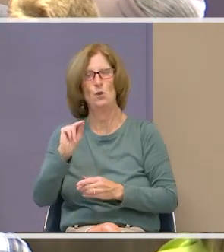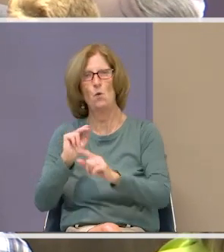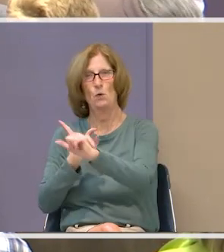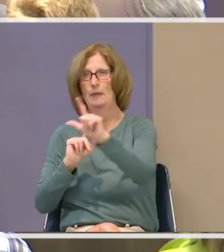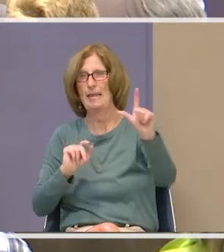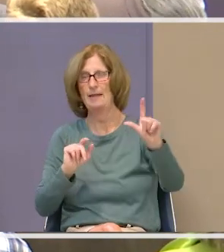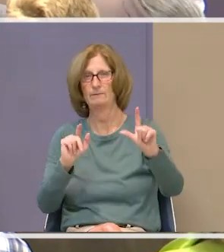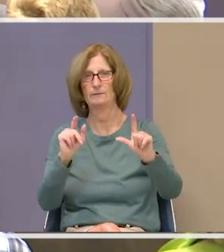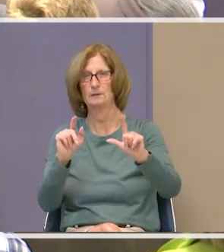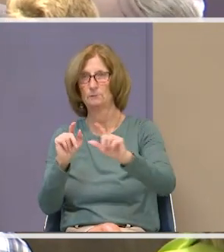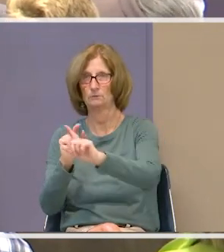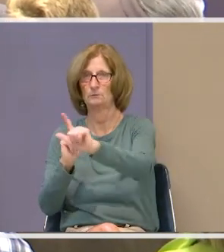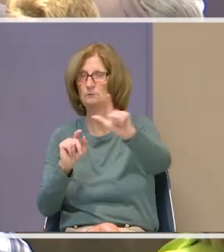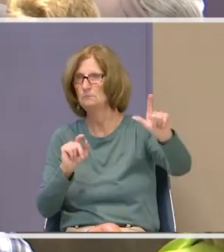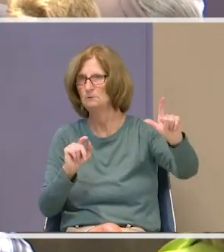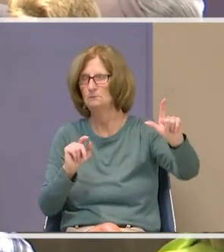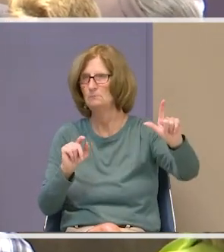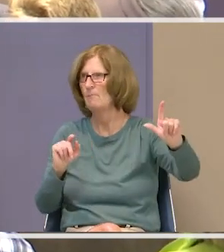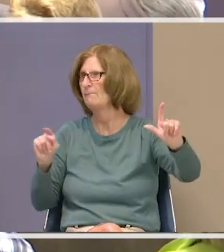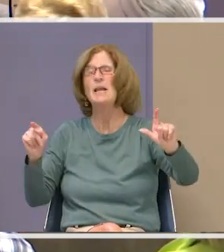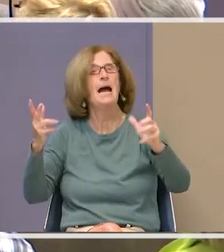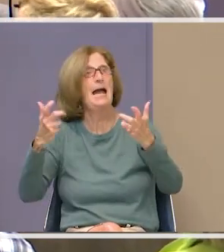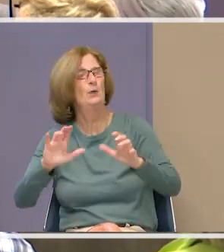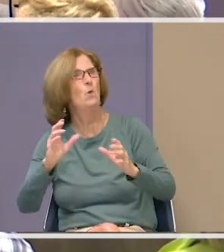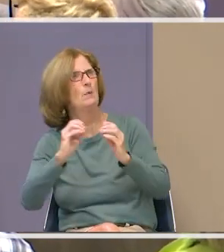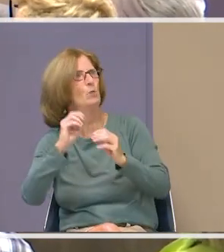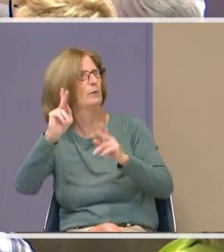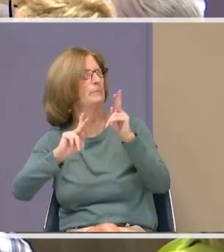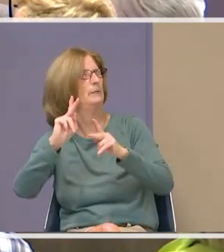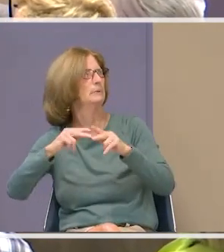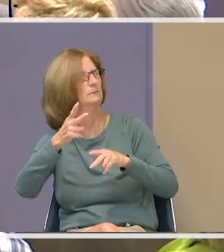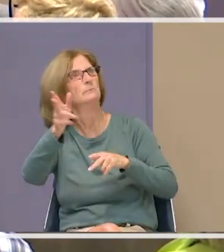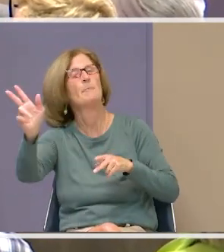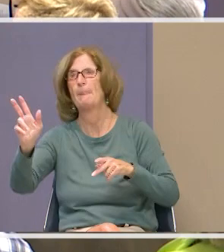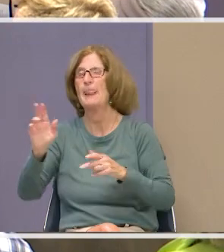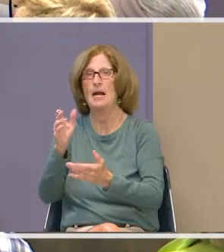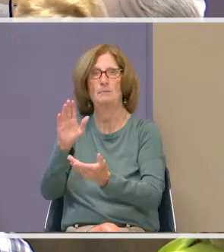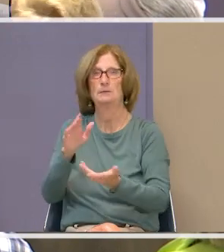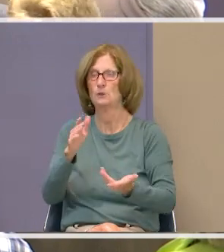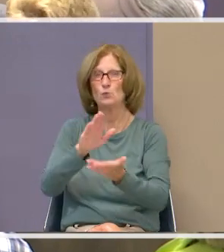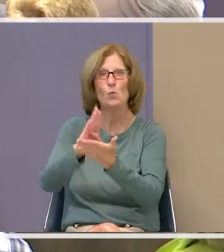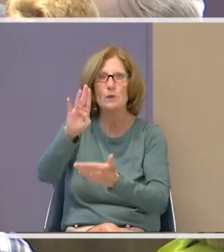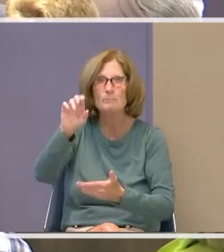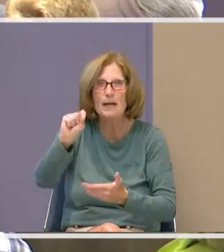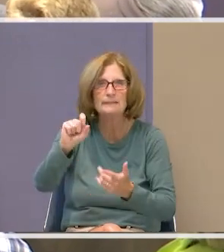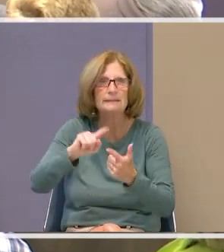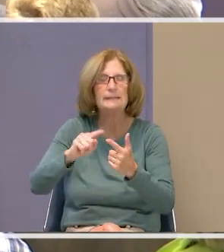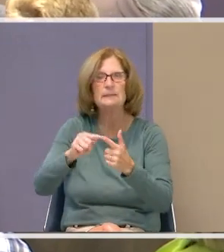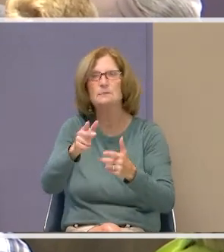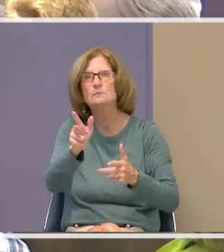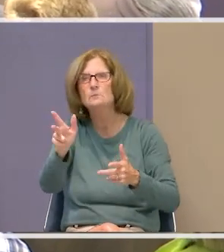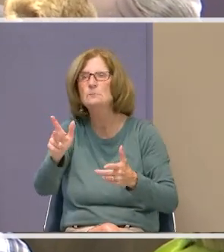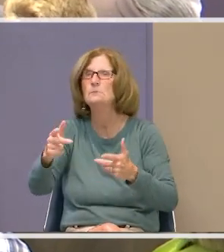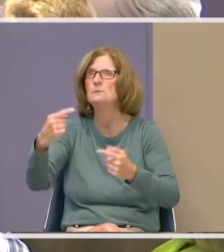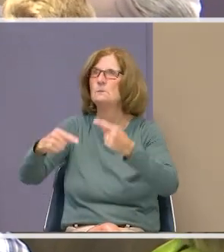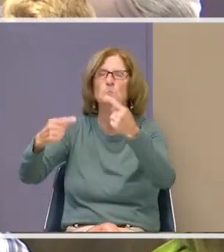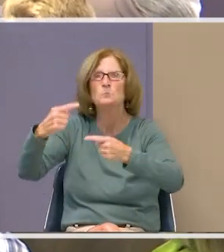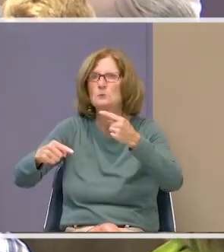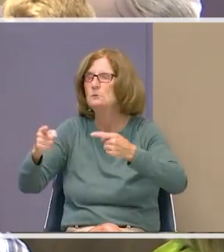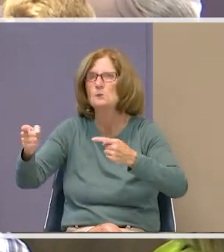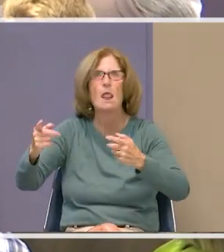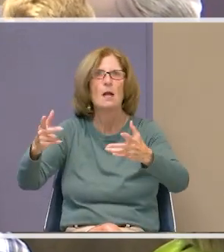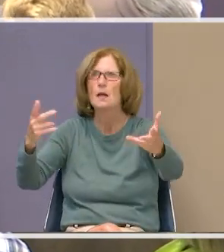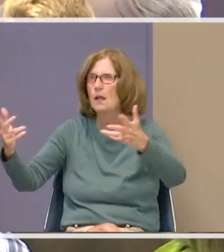more people. I don't need more people in front of my house. The school buses already have accidents. We're arguing with the 2 charter